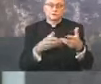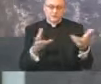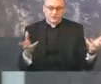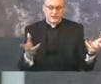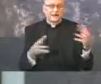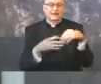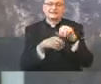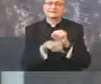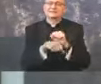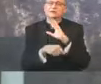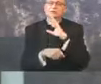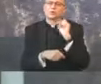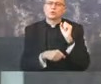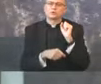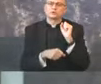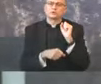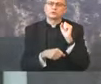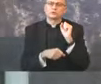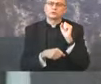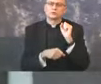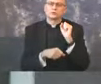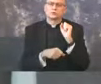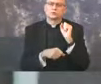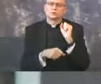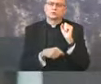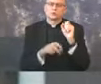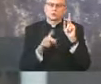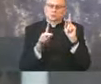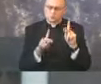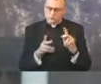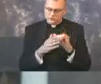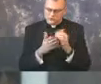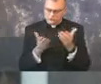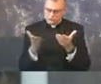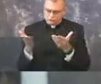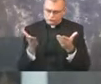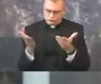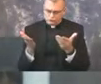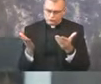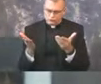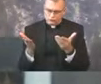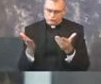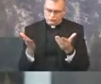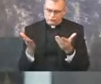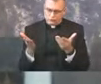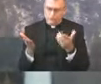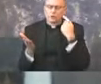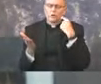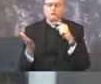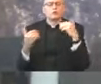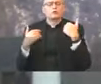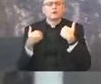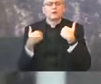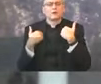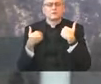como era su costumbre hacerlo los sábados, y se levantó para hacer la